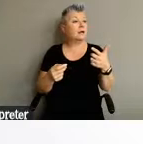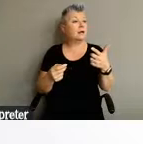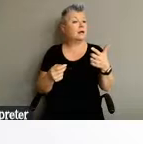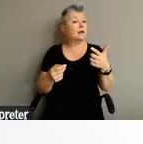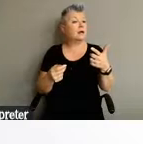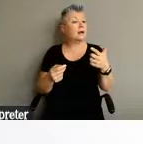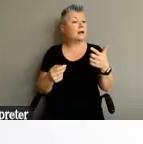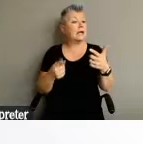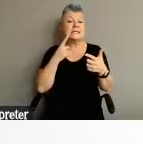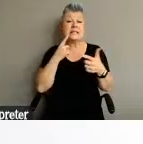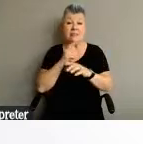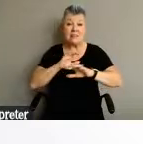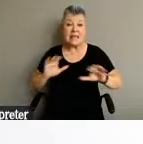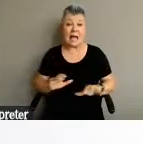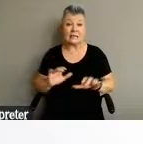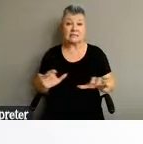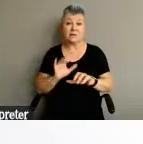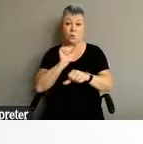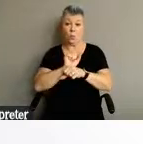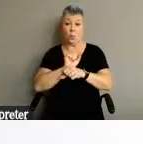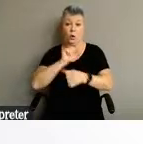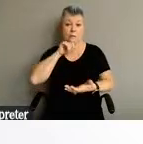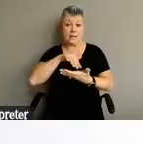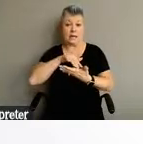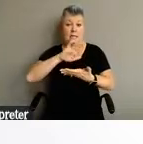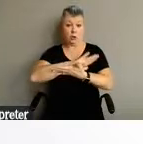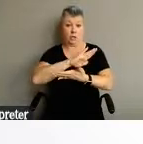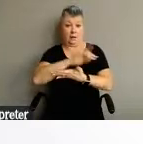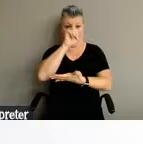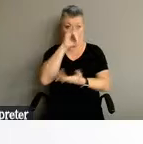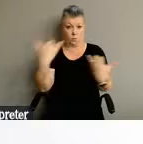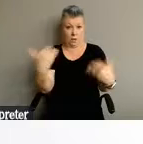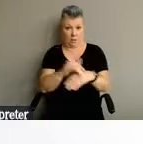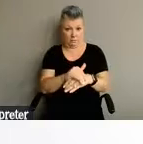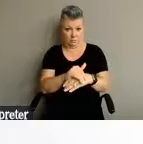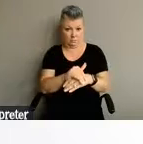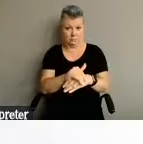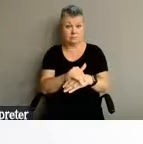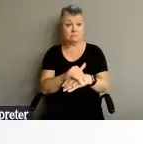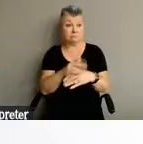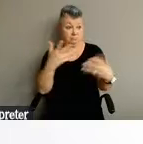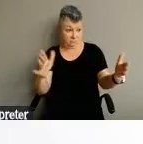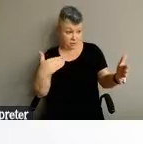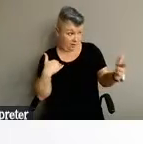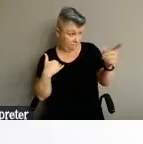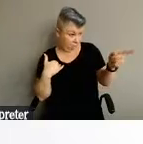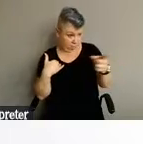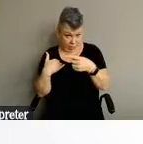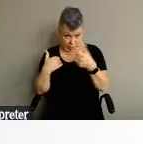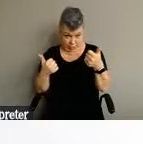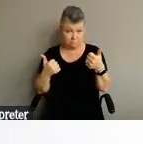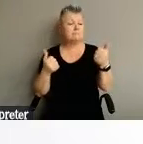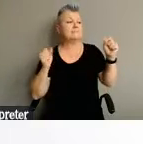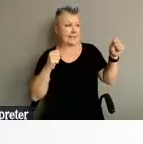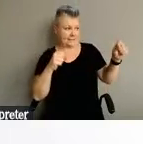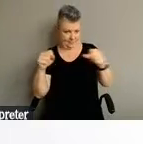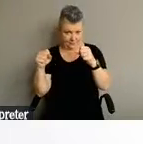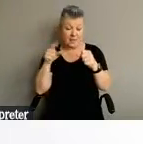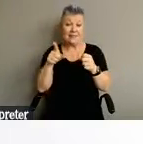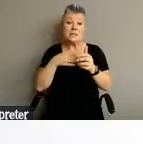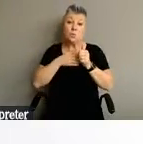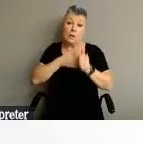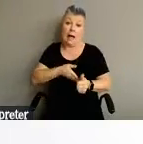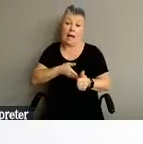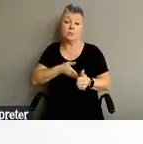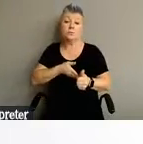is your activity work study sheet for tonight. Are you following? This will be your guide for